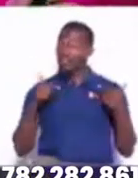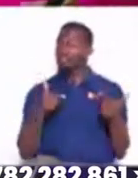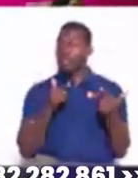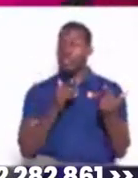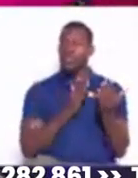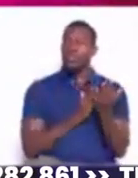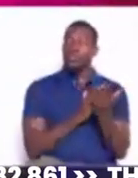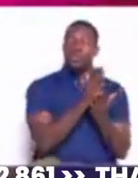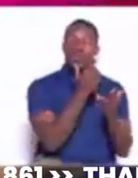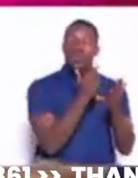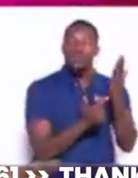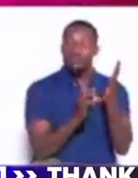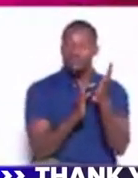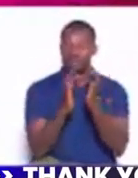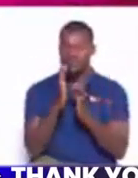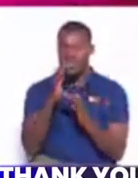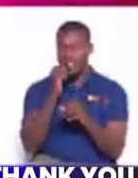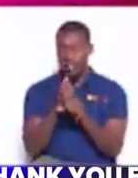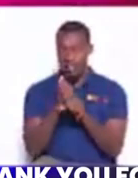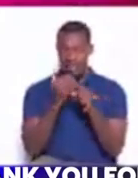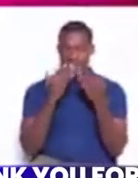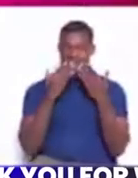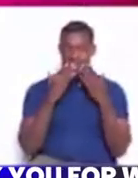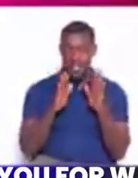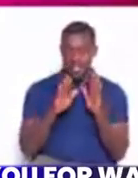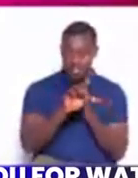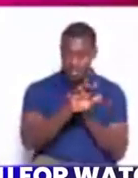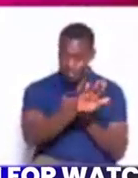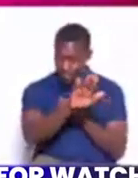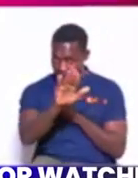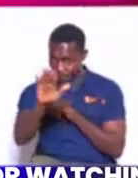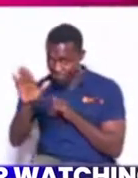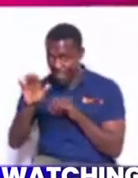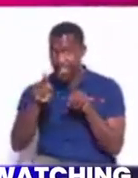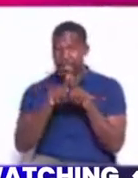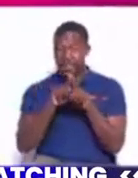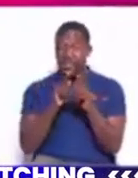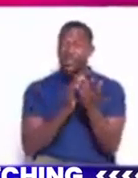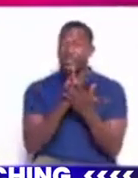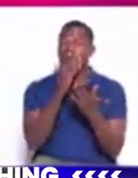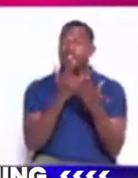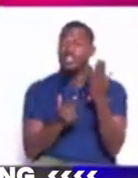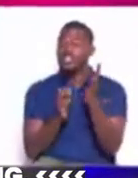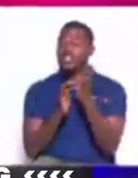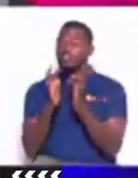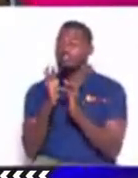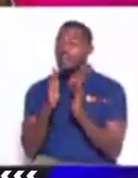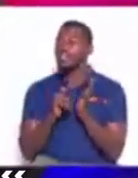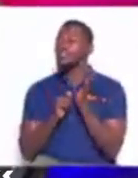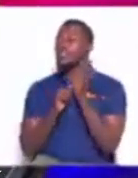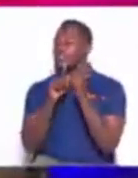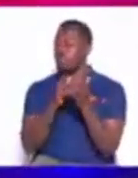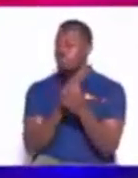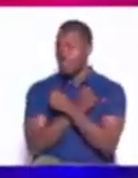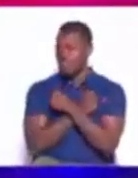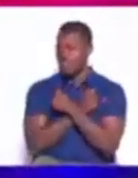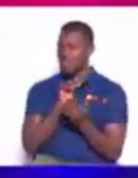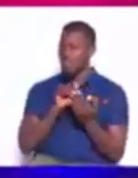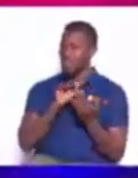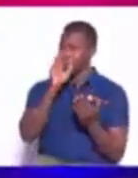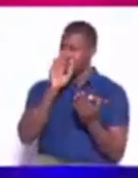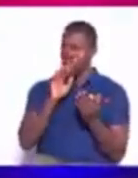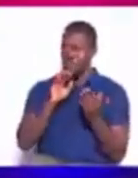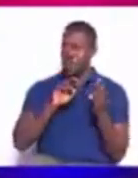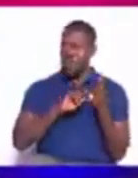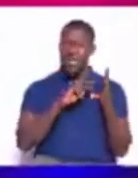what he has done for us, and because of his love for us, our response to that